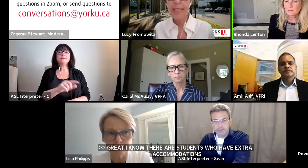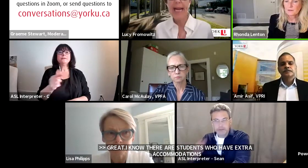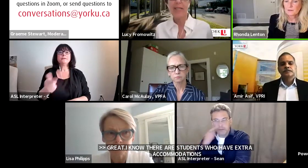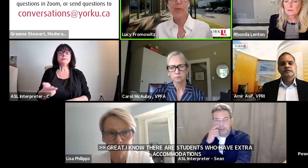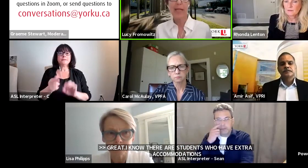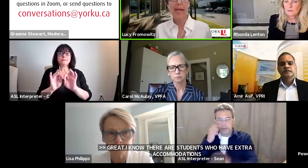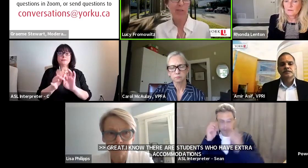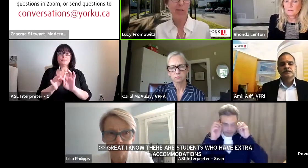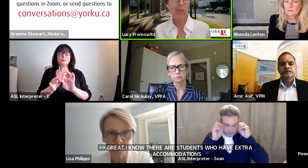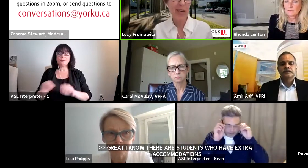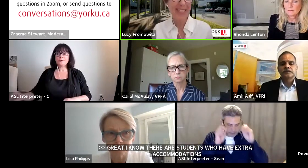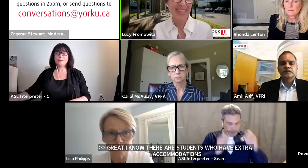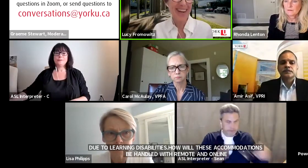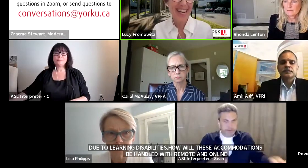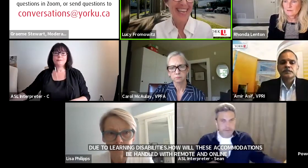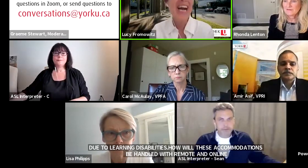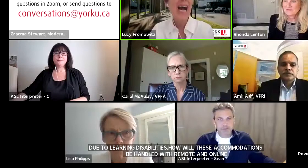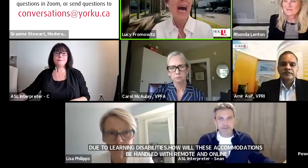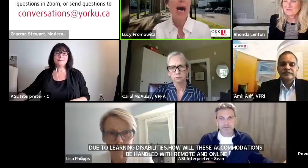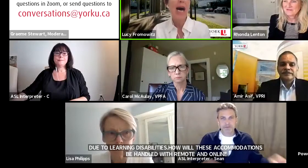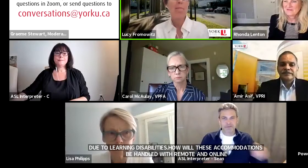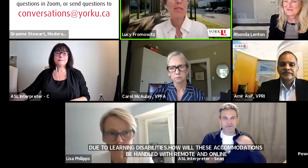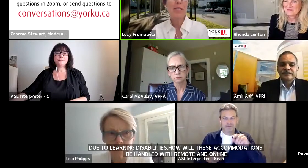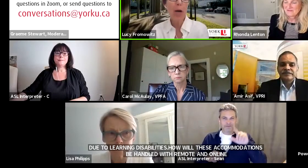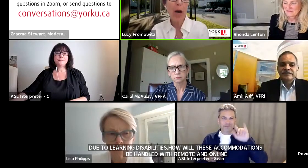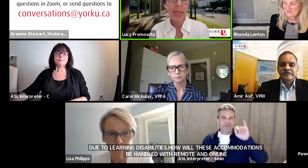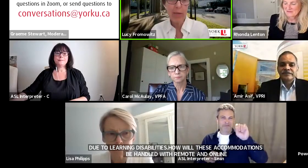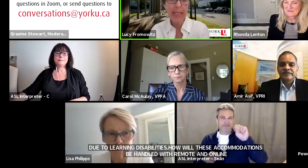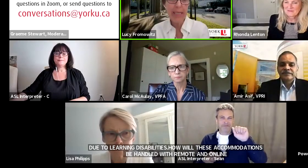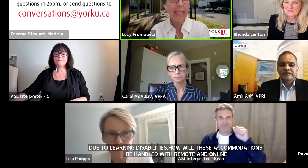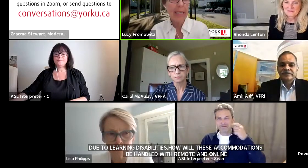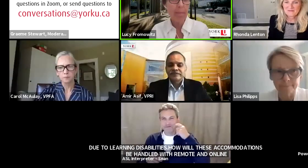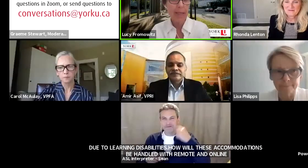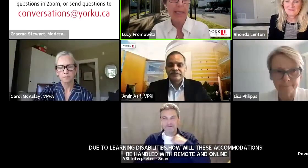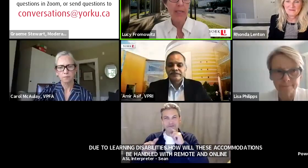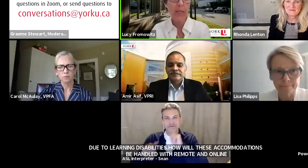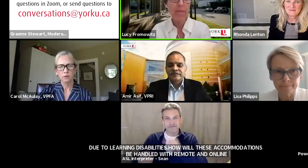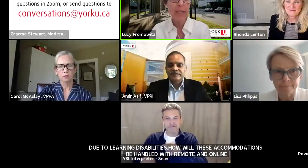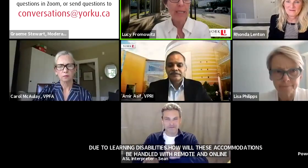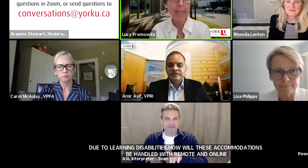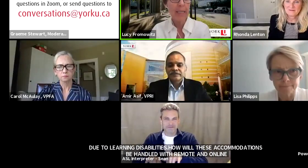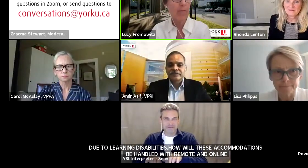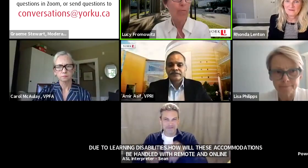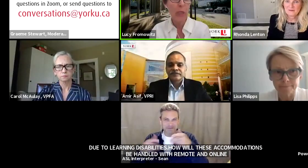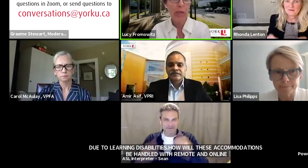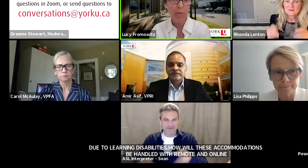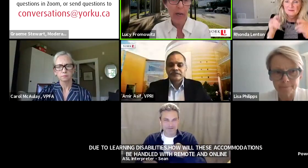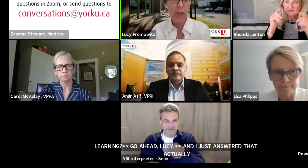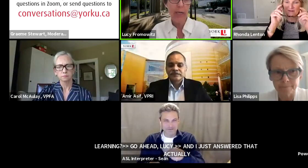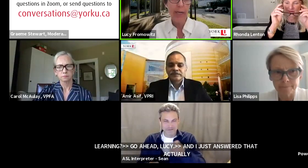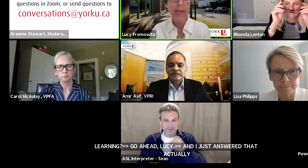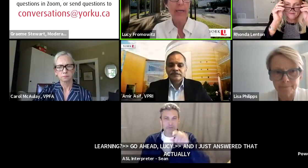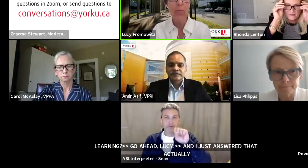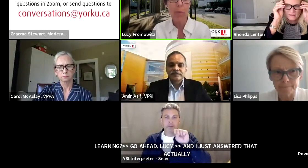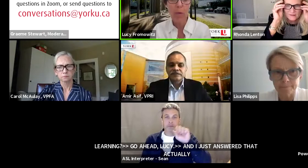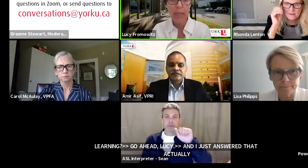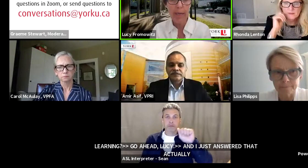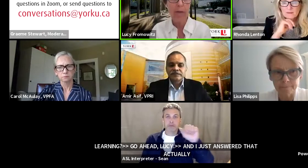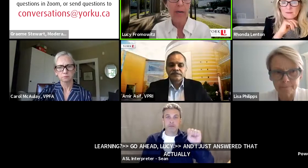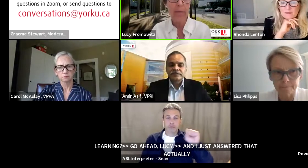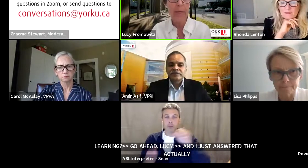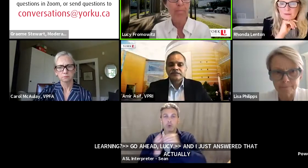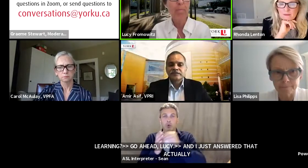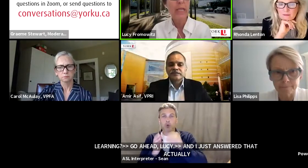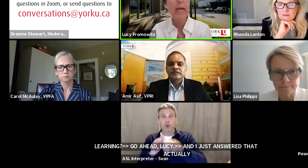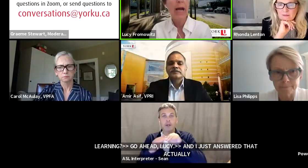And I just answered that actually online. So Student Accessibility Services is fully functioning in a